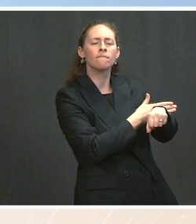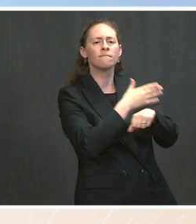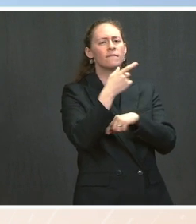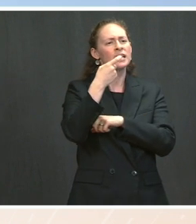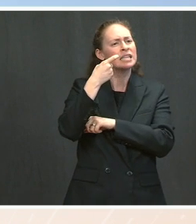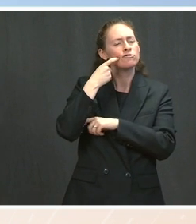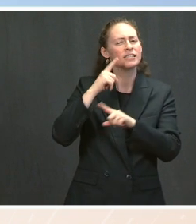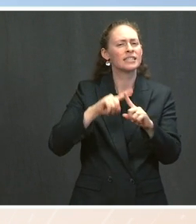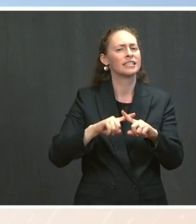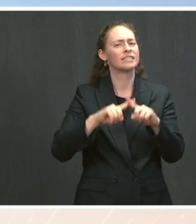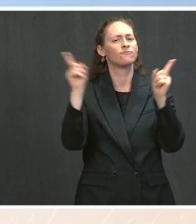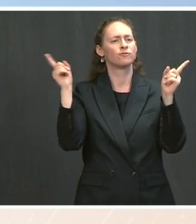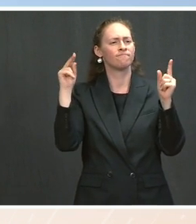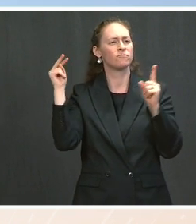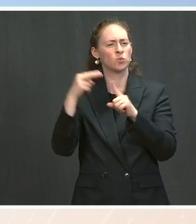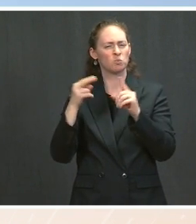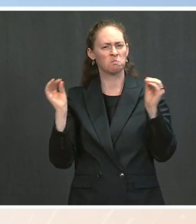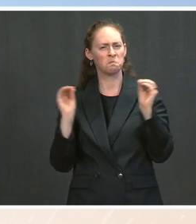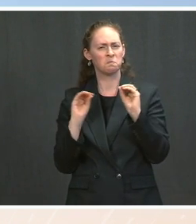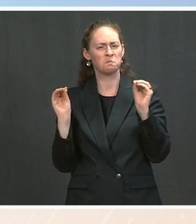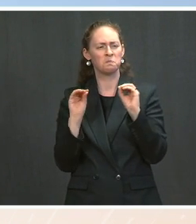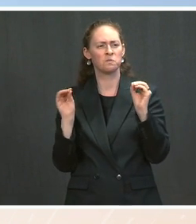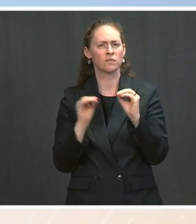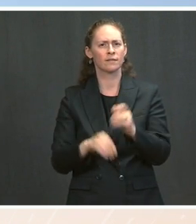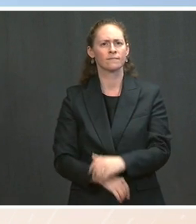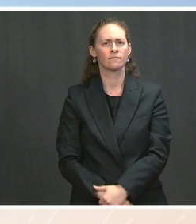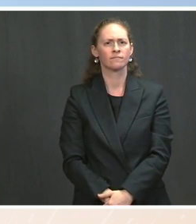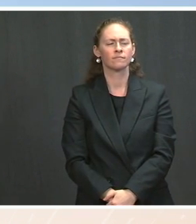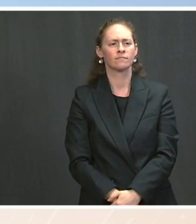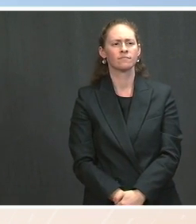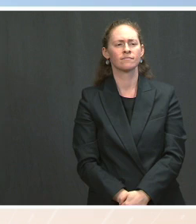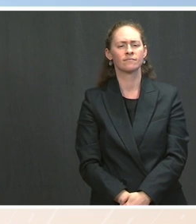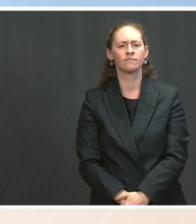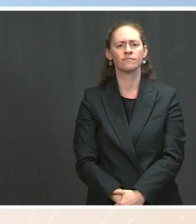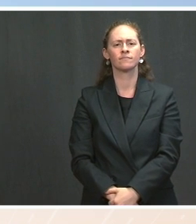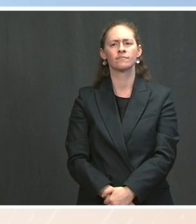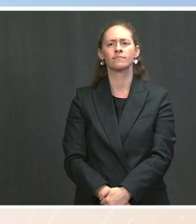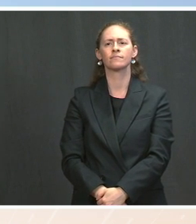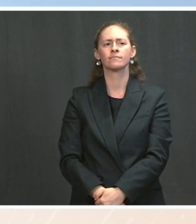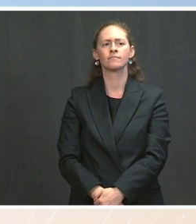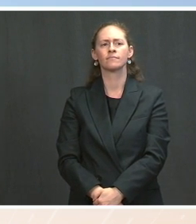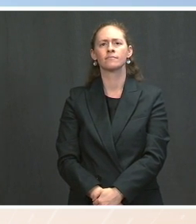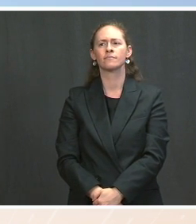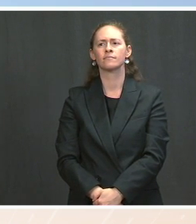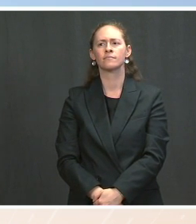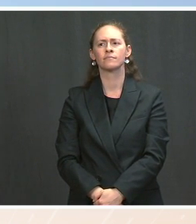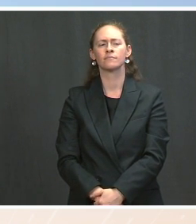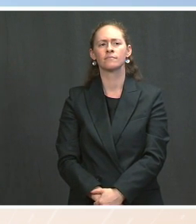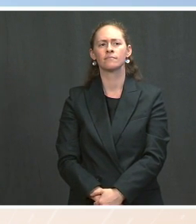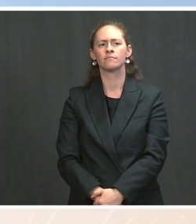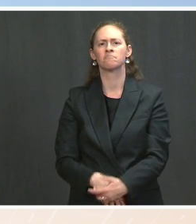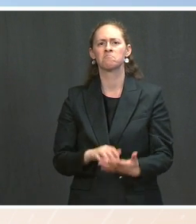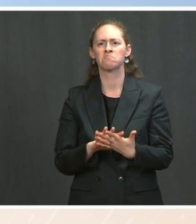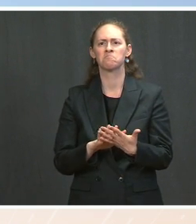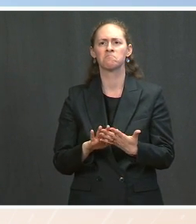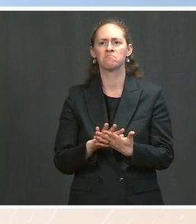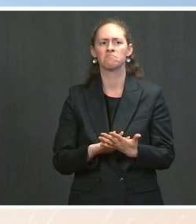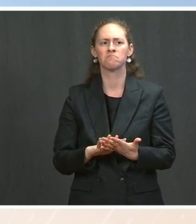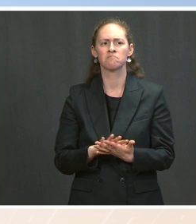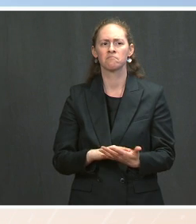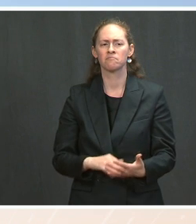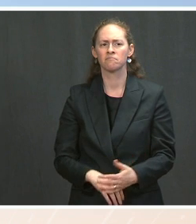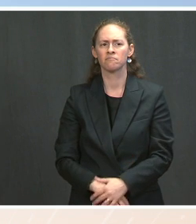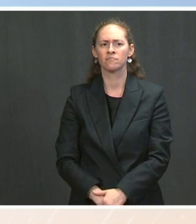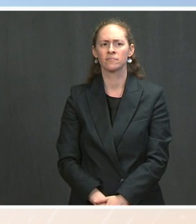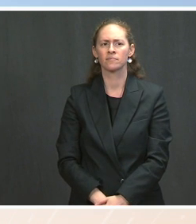to get these specific things through in the first 100 days of the first year, and they feel like, well, maybe that's not going to be accomplished for them. So any message directly to those people? Well, first I